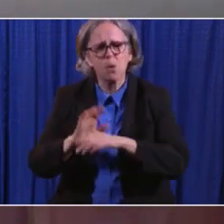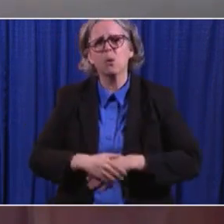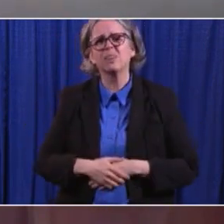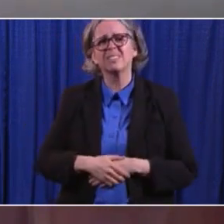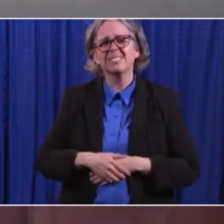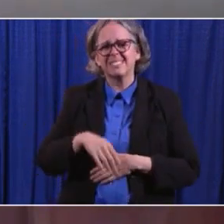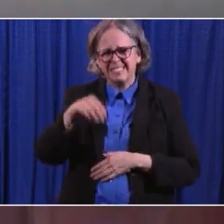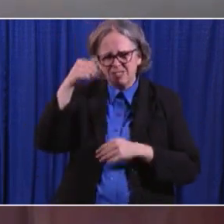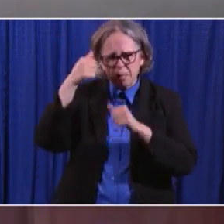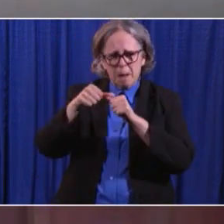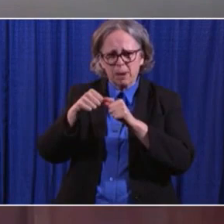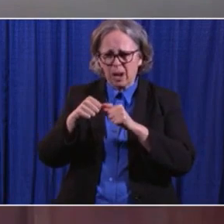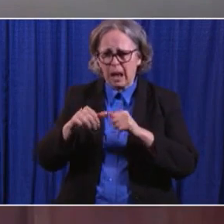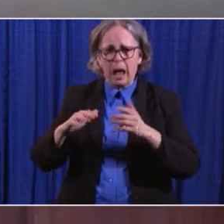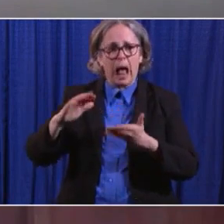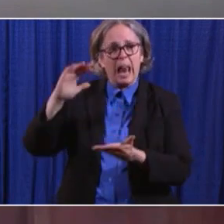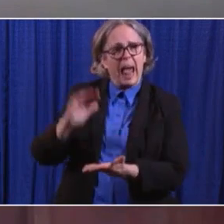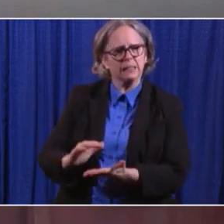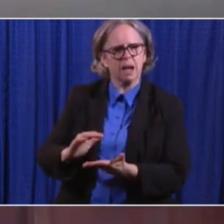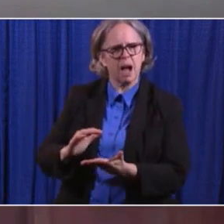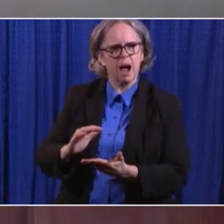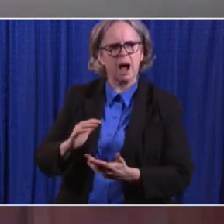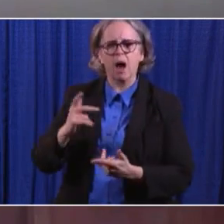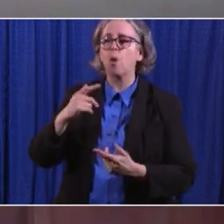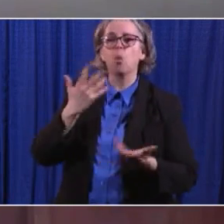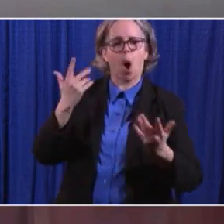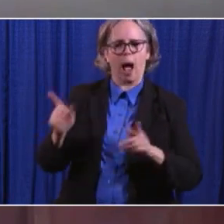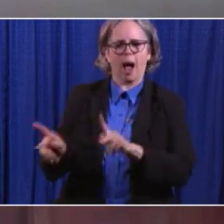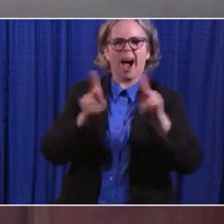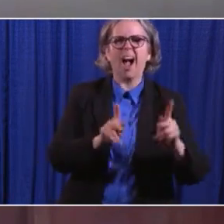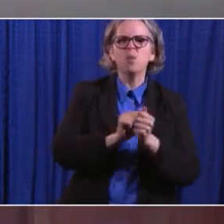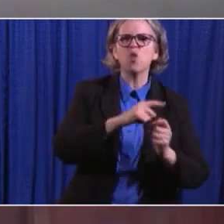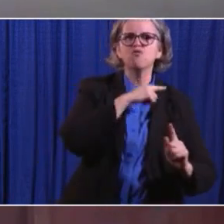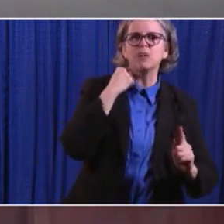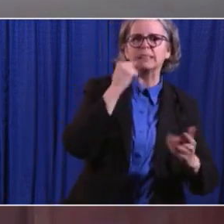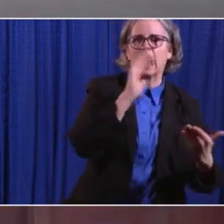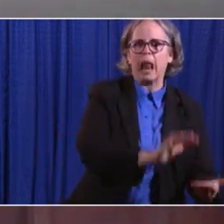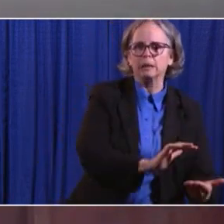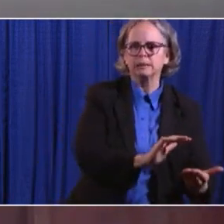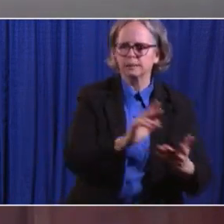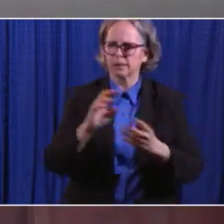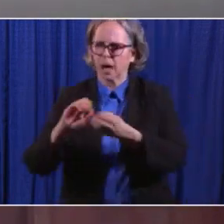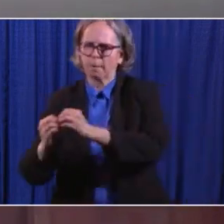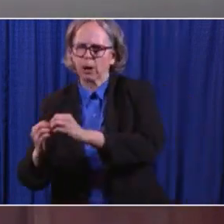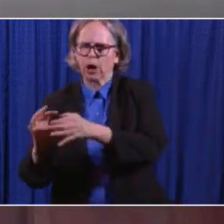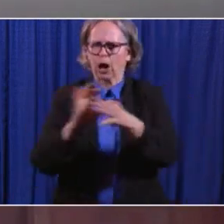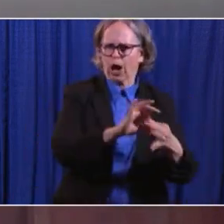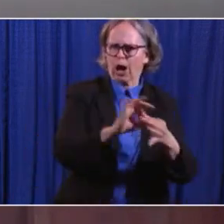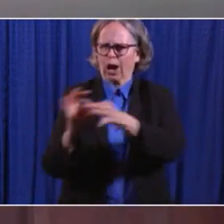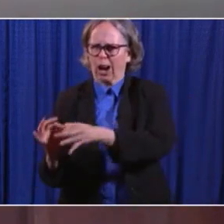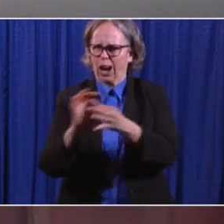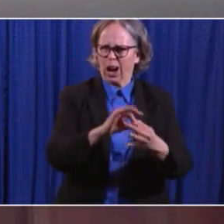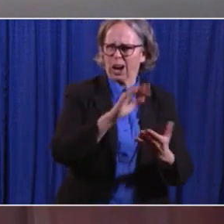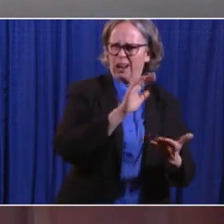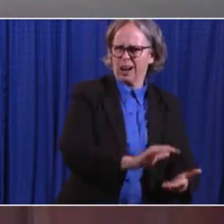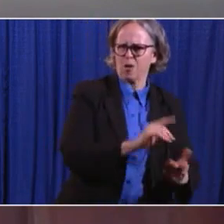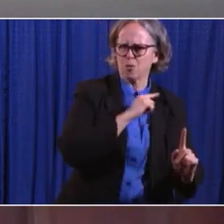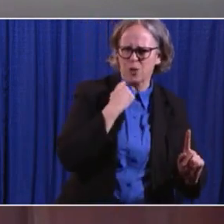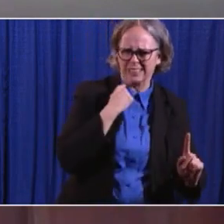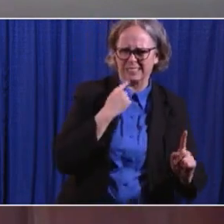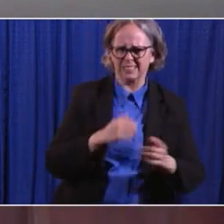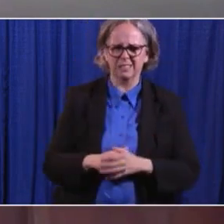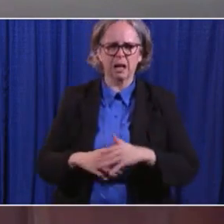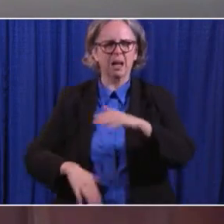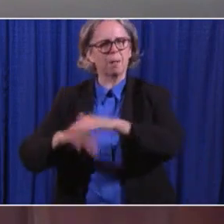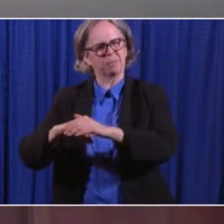limit the spread. The group you're a part of at an event should not be larger than 10 people. How does that work? What does that